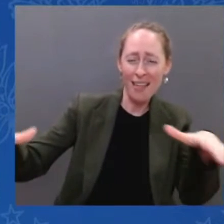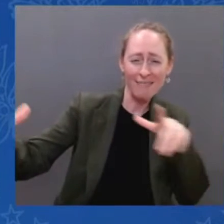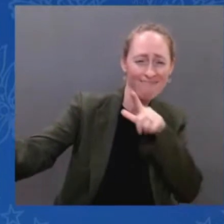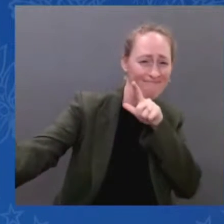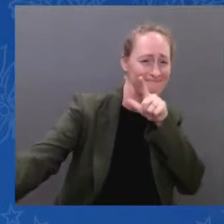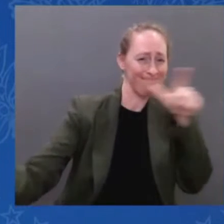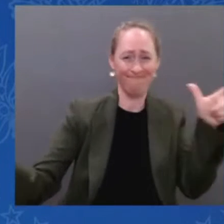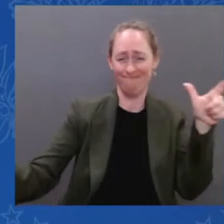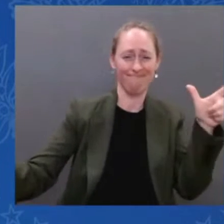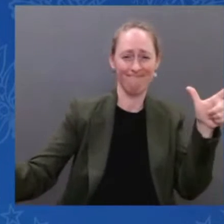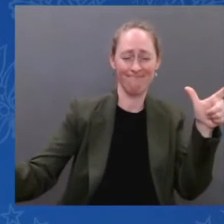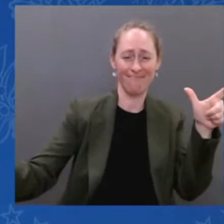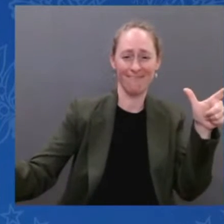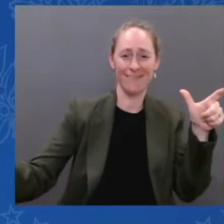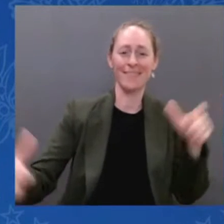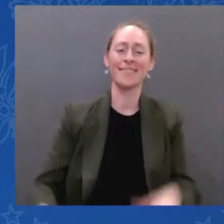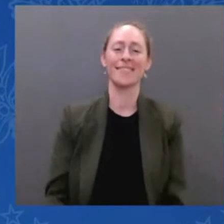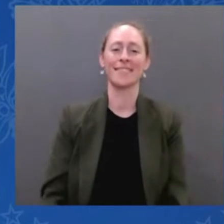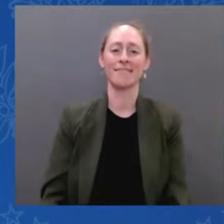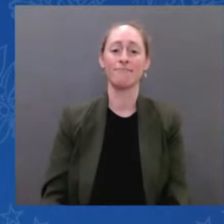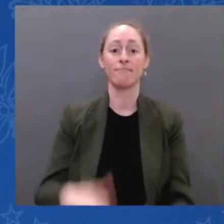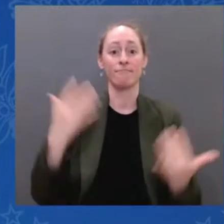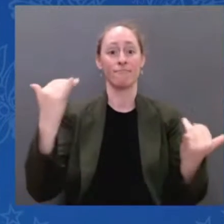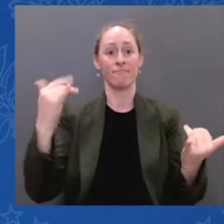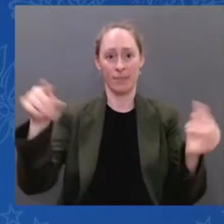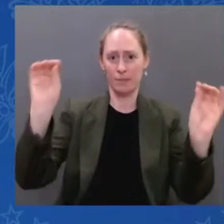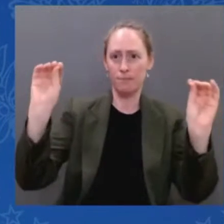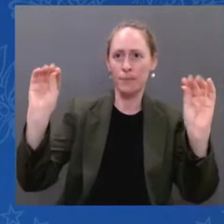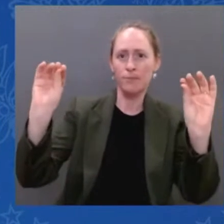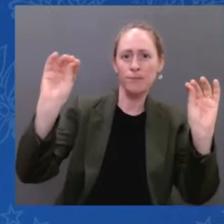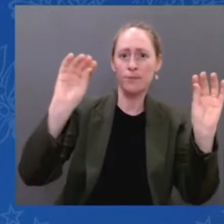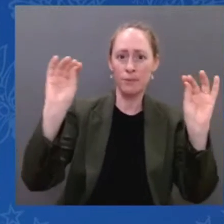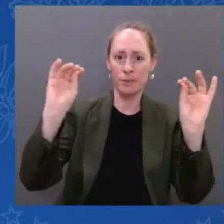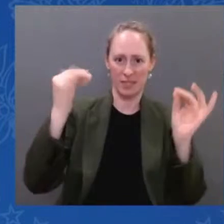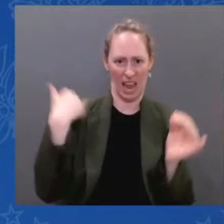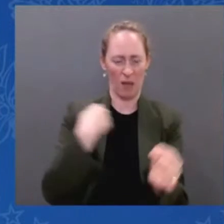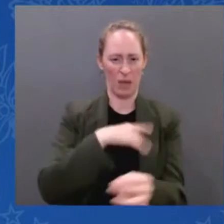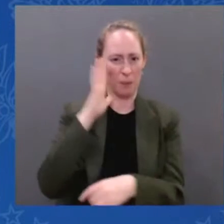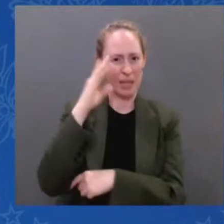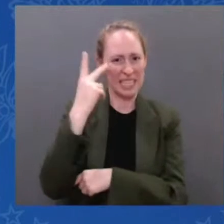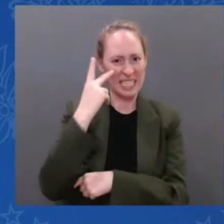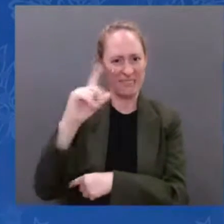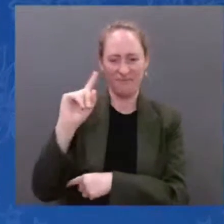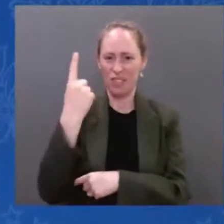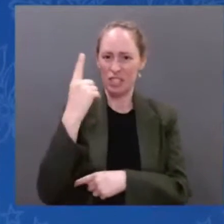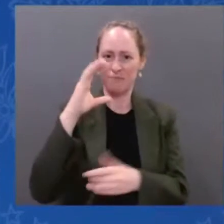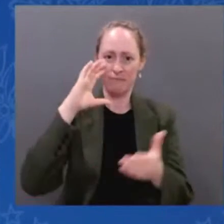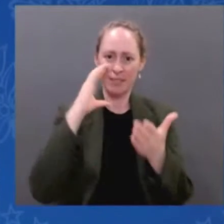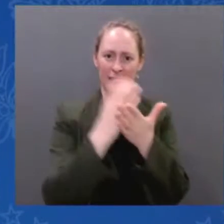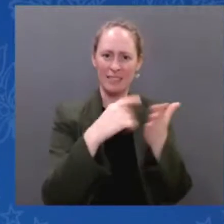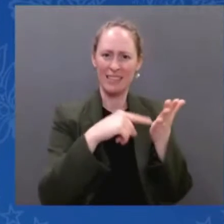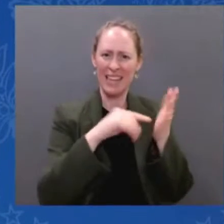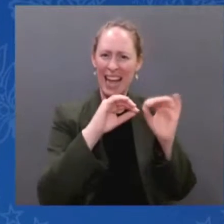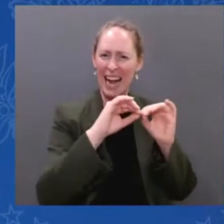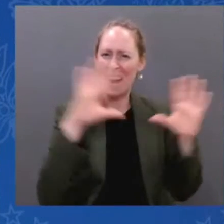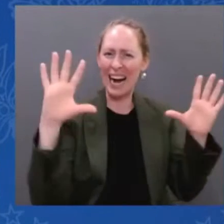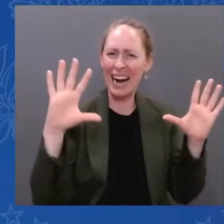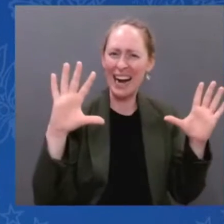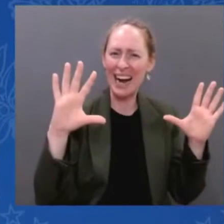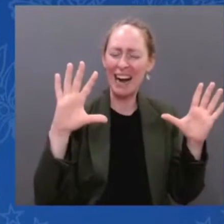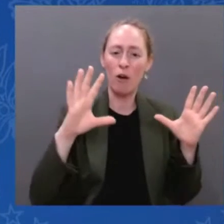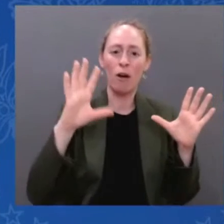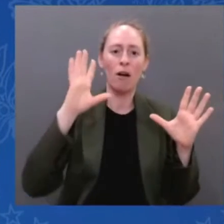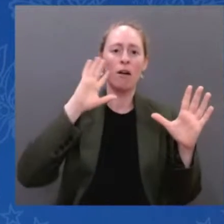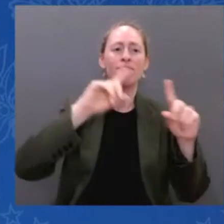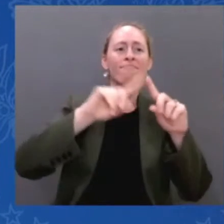worlds, orbiting stars far beyond our own. It's astounding to me when I read this and saw the first. I mean, it really is.